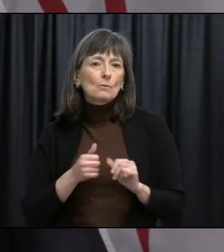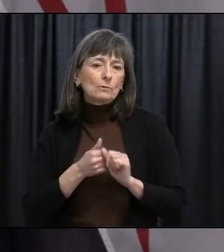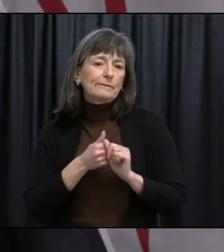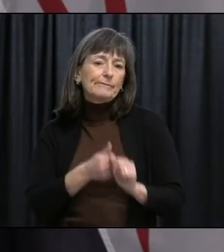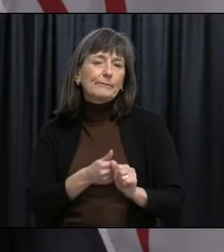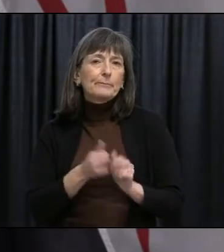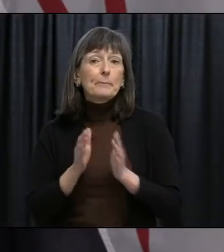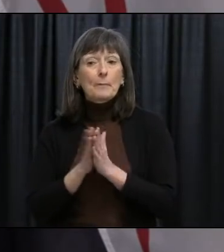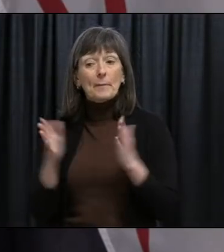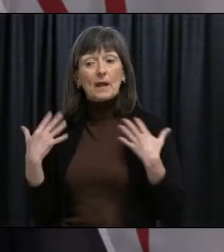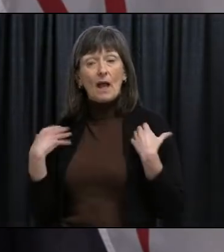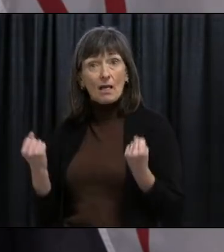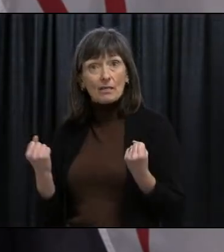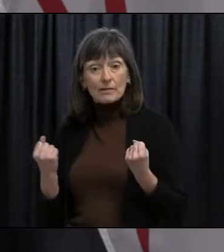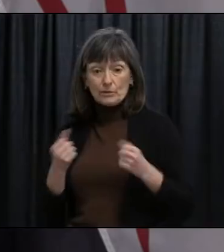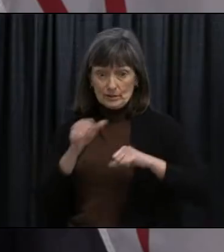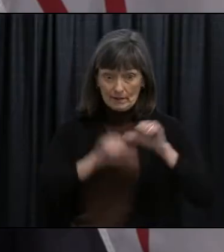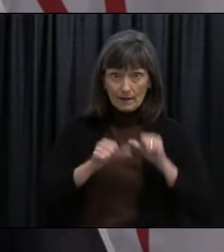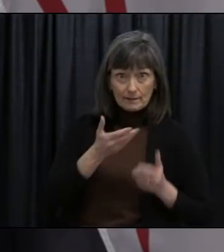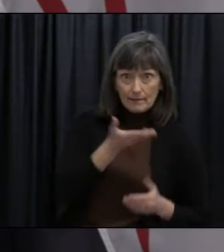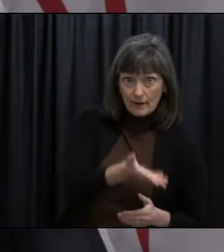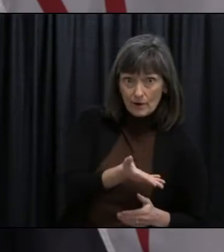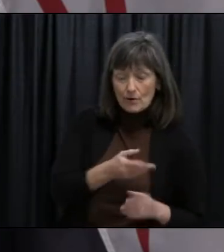public health science to make these decisions.